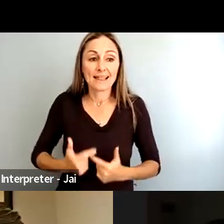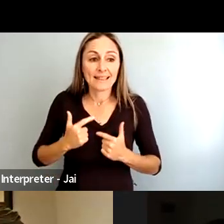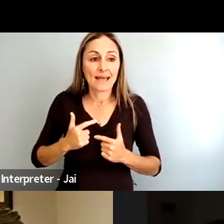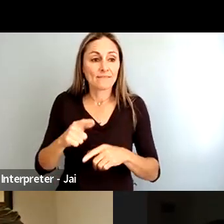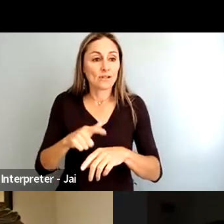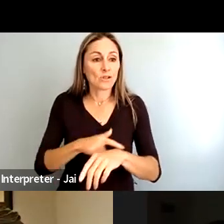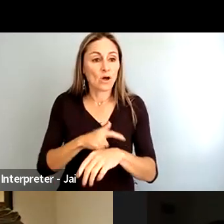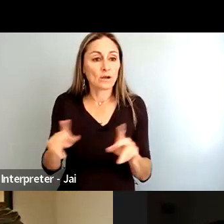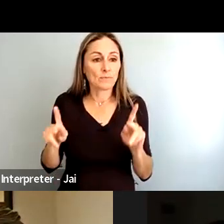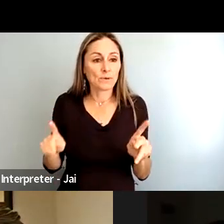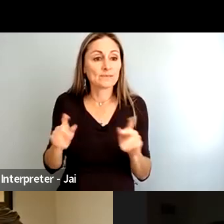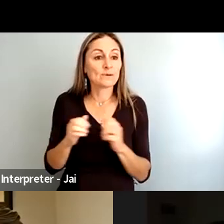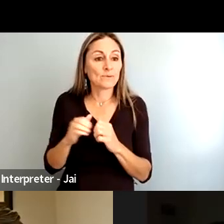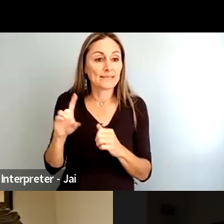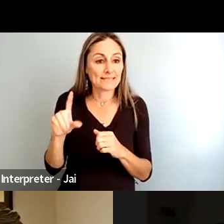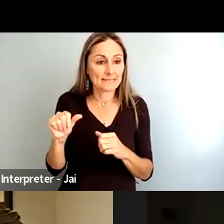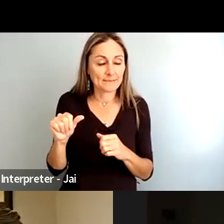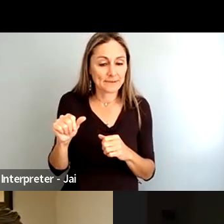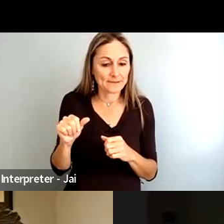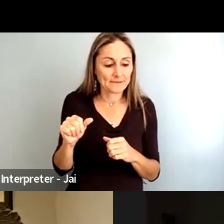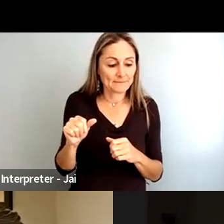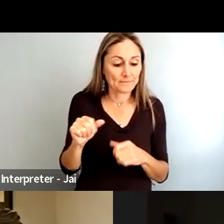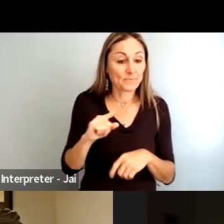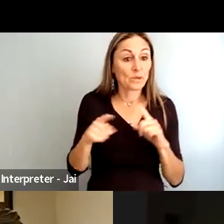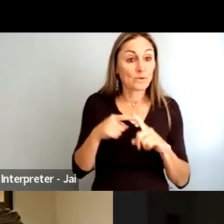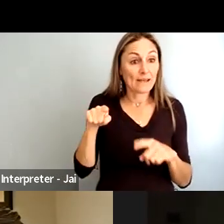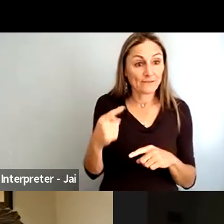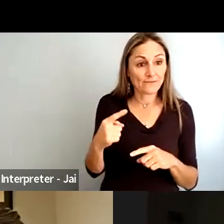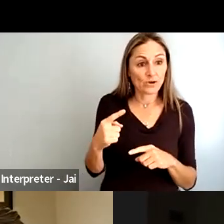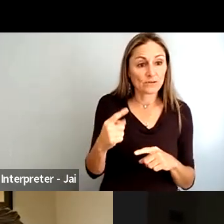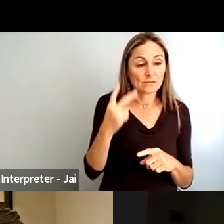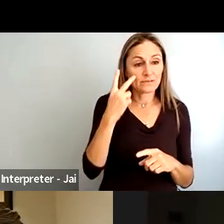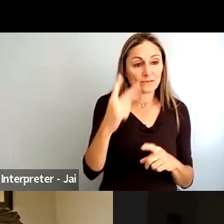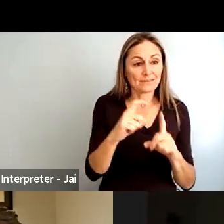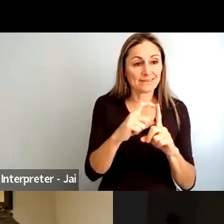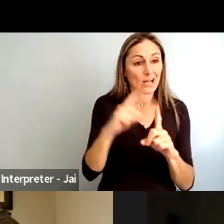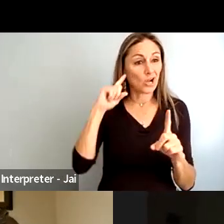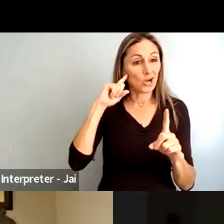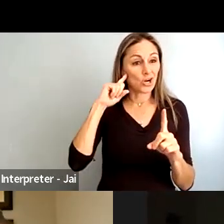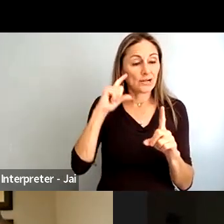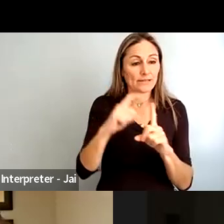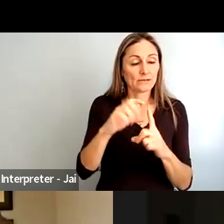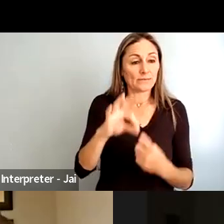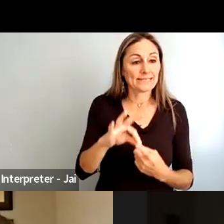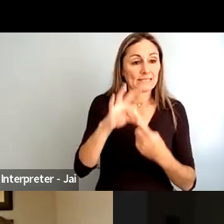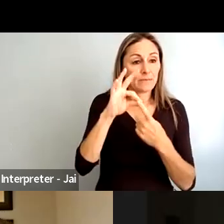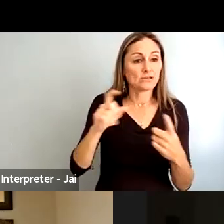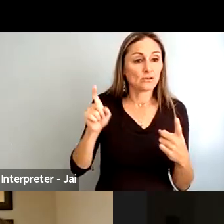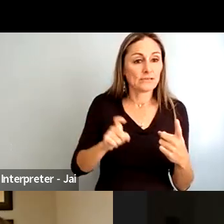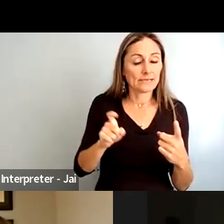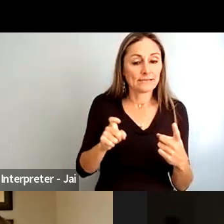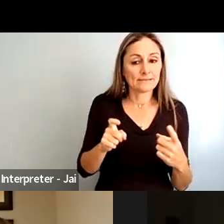with a disability, when I first heard the term special needs, it